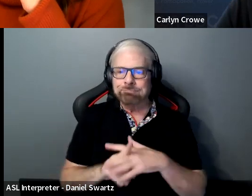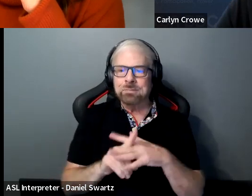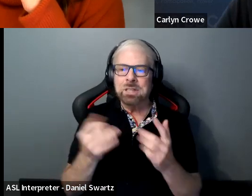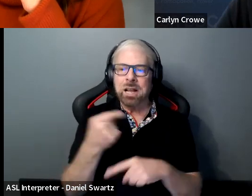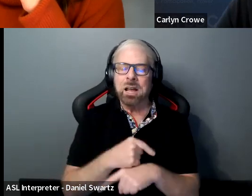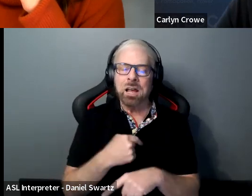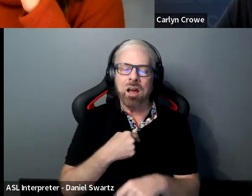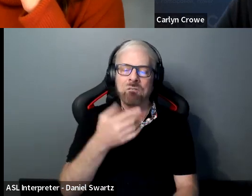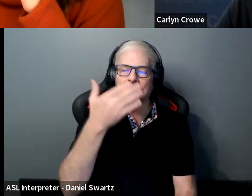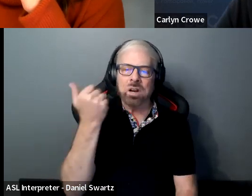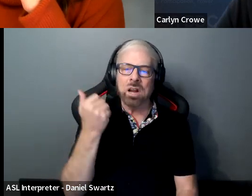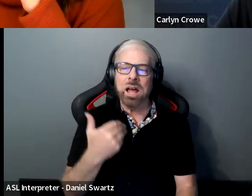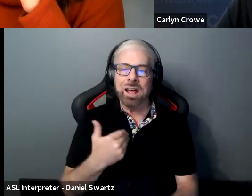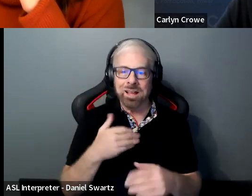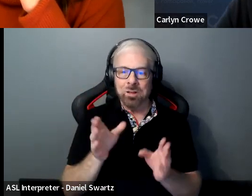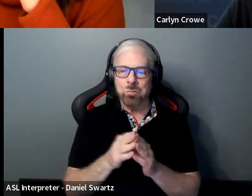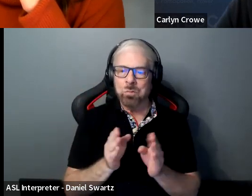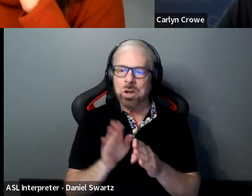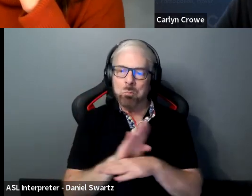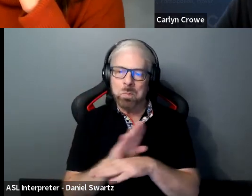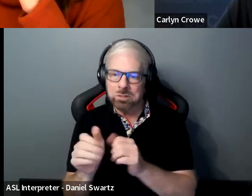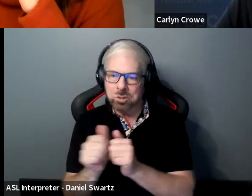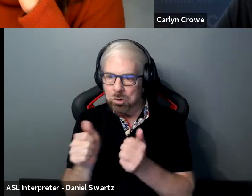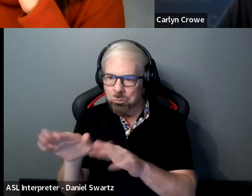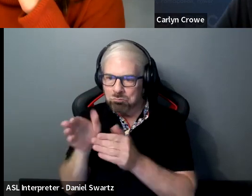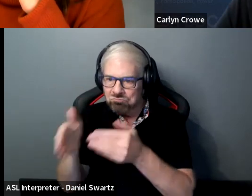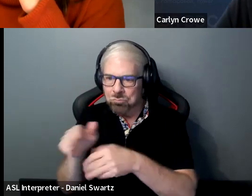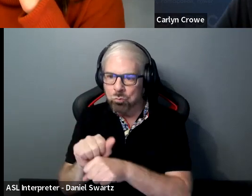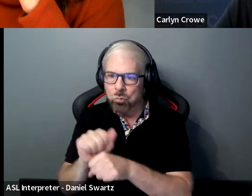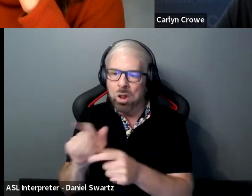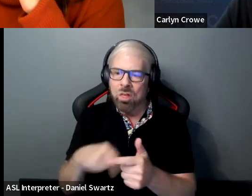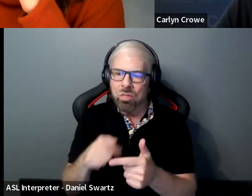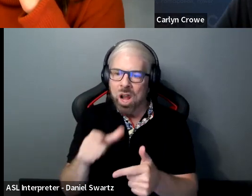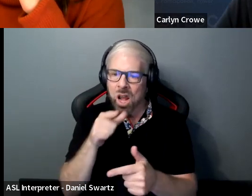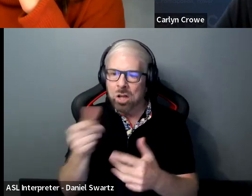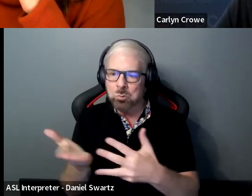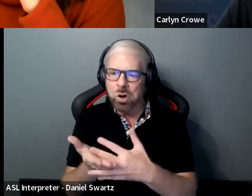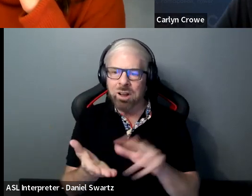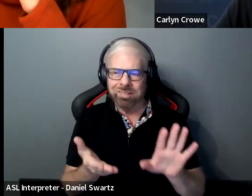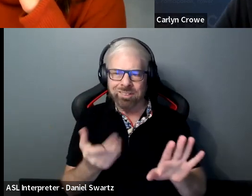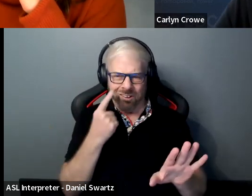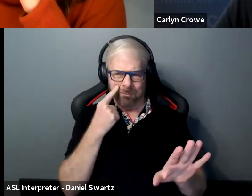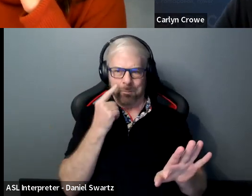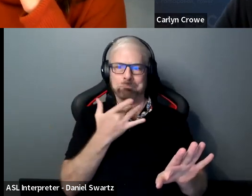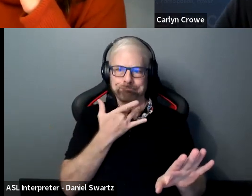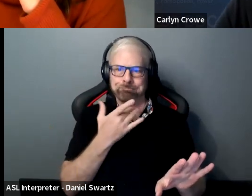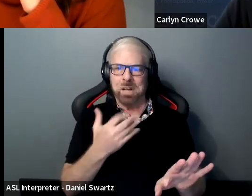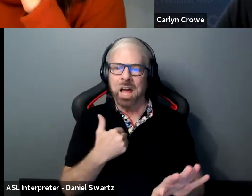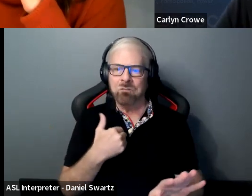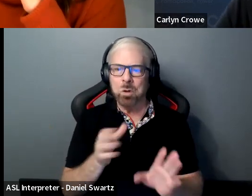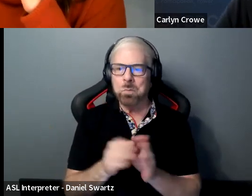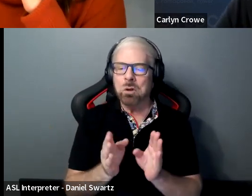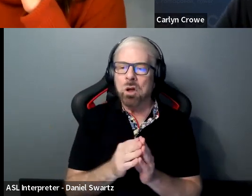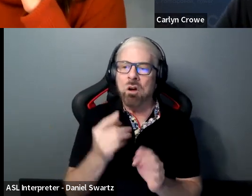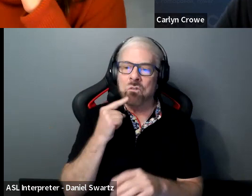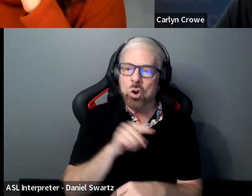forgot that I had this meeting. I got busy with work and went on lunch break. Go, oh, I have a meeting. For those of you